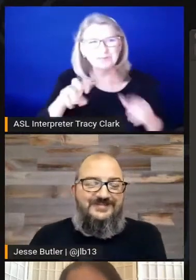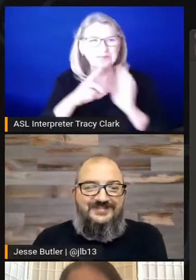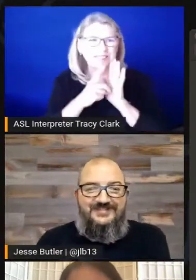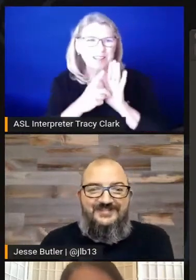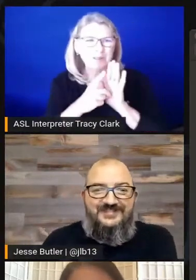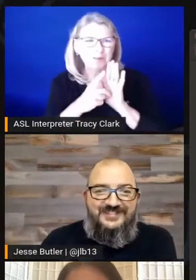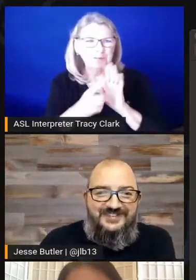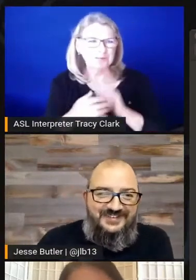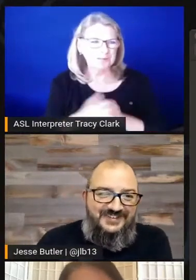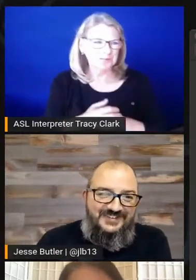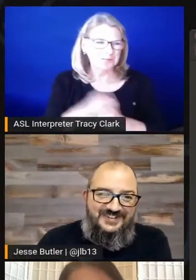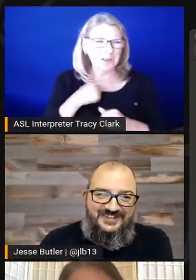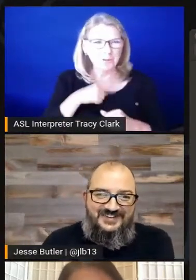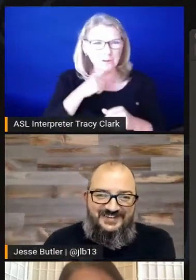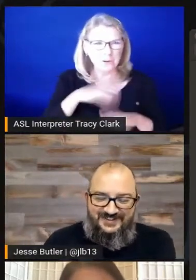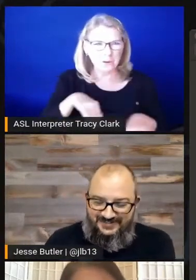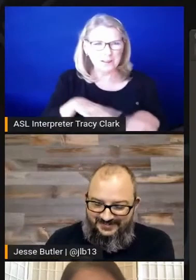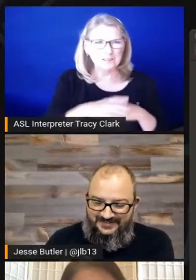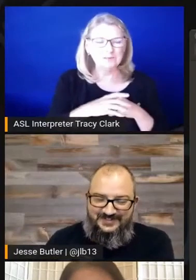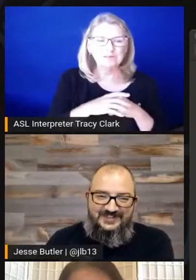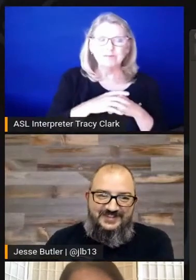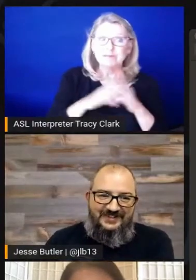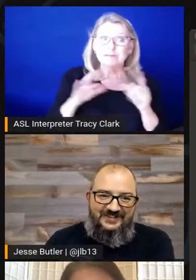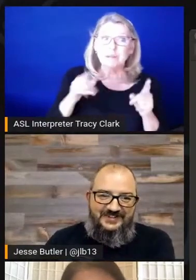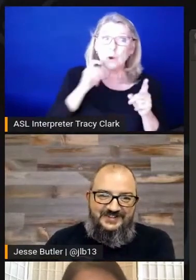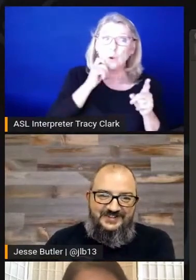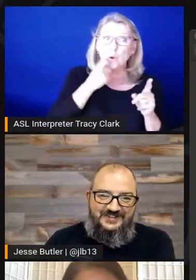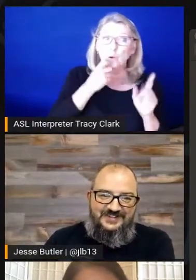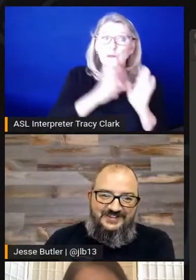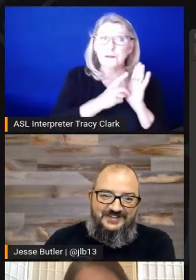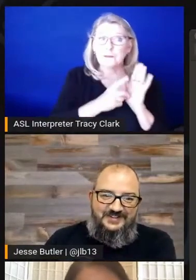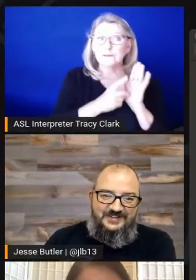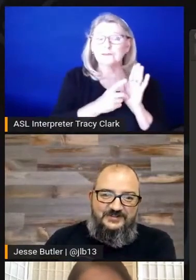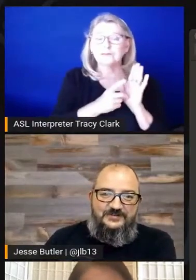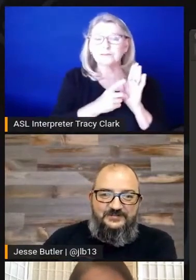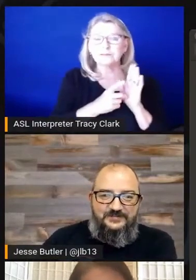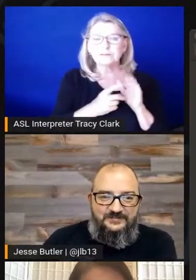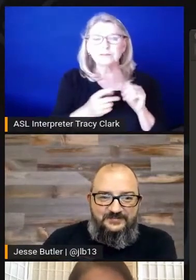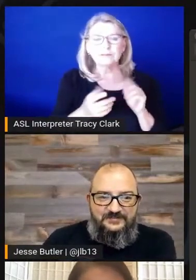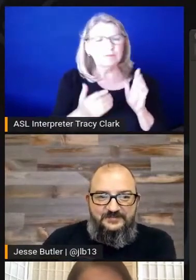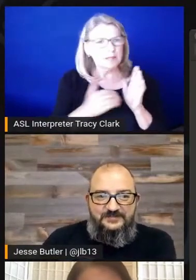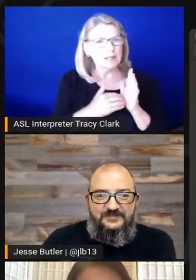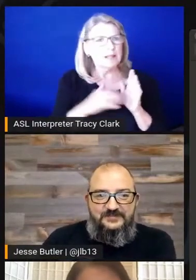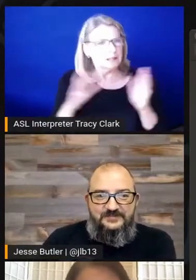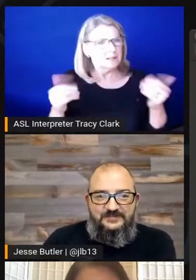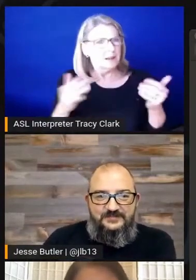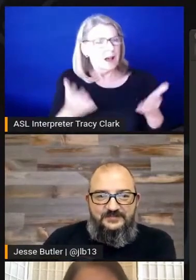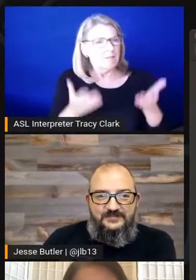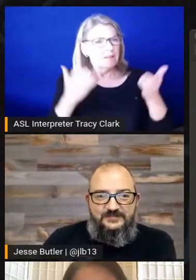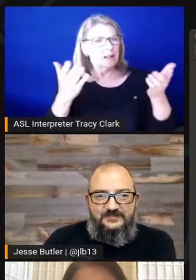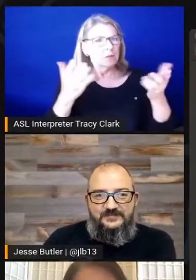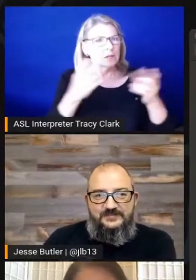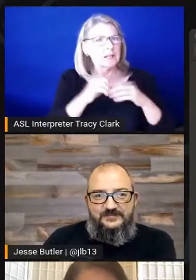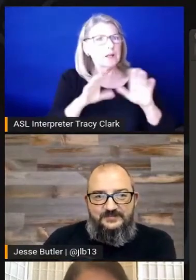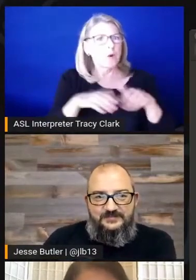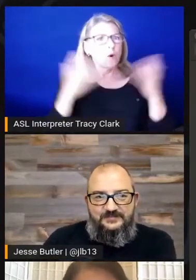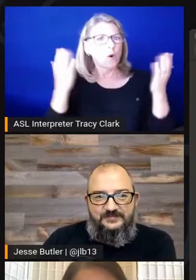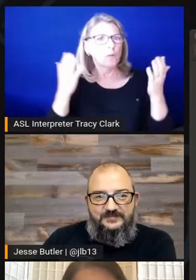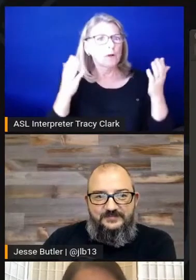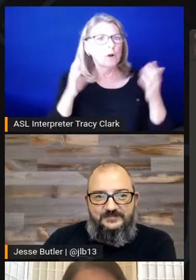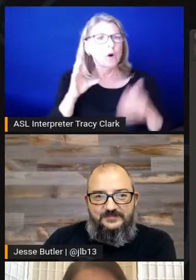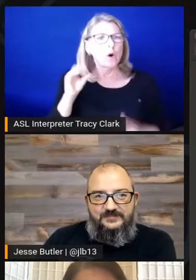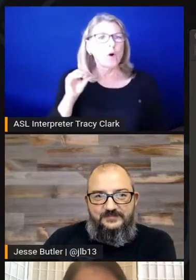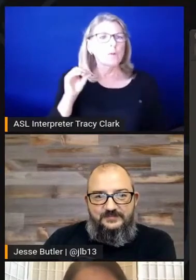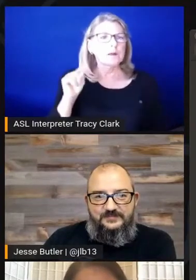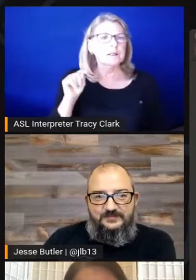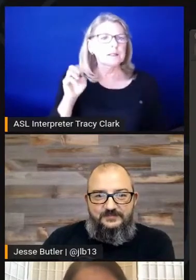Yeah, absolutely. And this is a super cool demo. Again, this is all available, in the OpenTelemetry